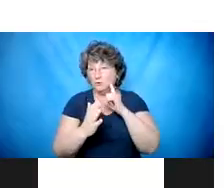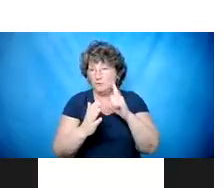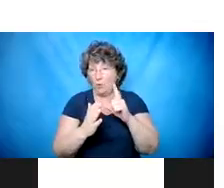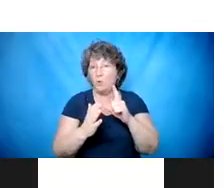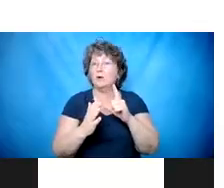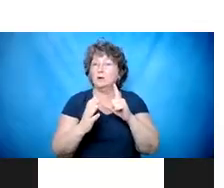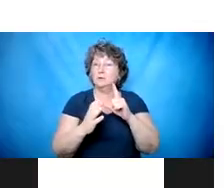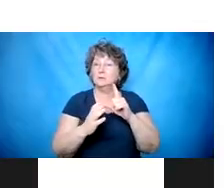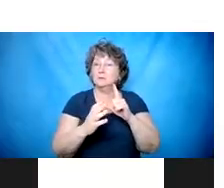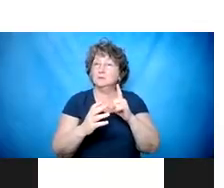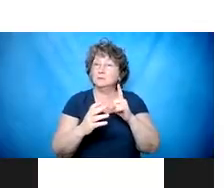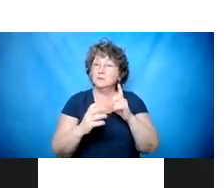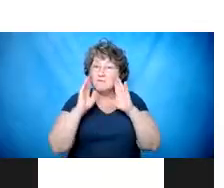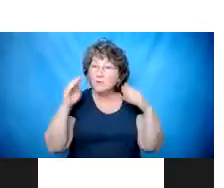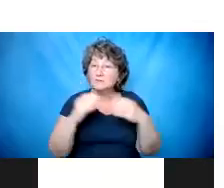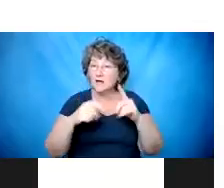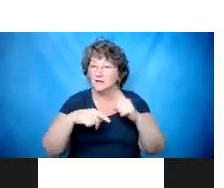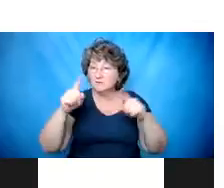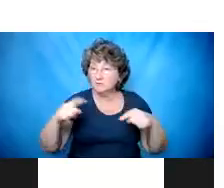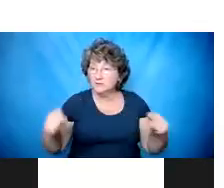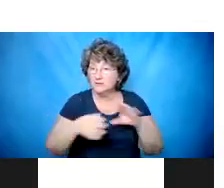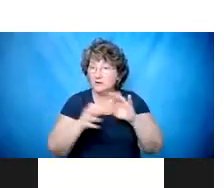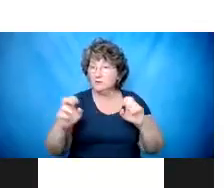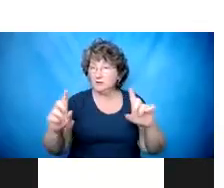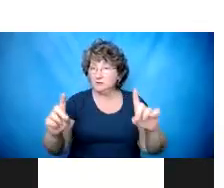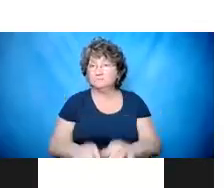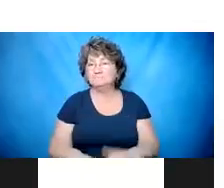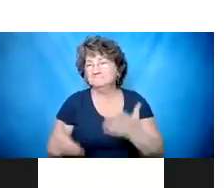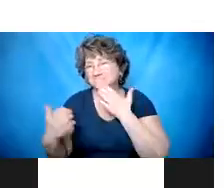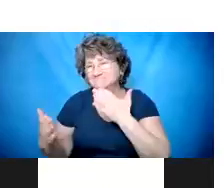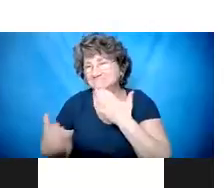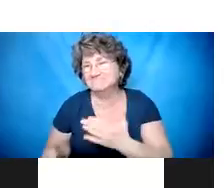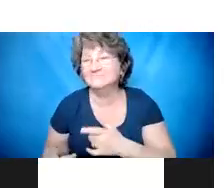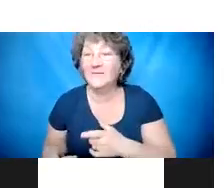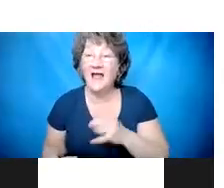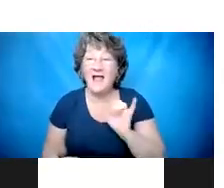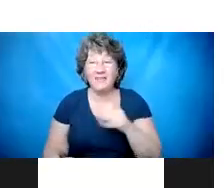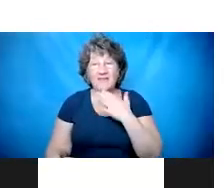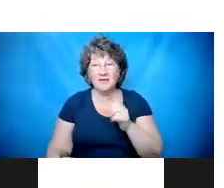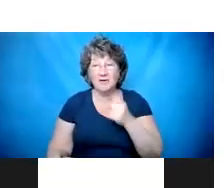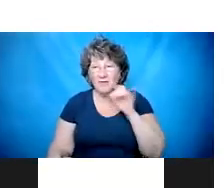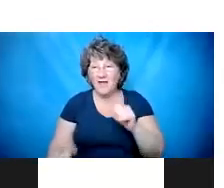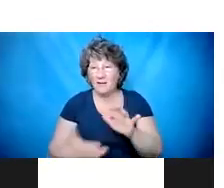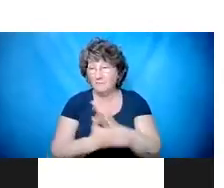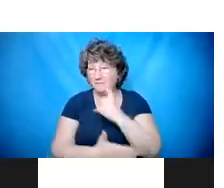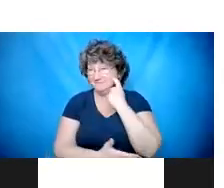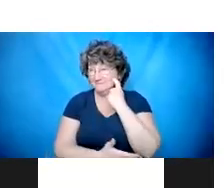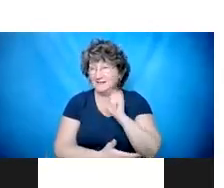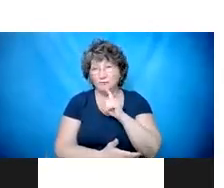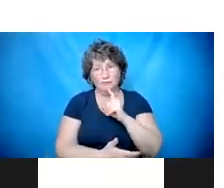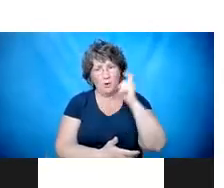Amber, and good afternoon, everyone. First of all, I'd like to thank Imara for her wise words in that video and for sharing the